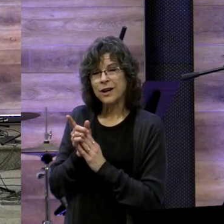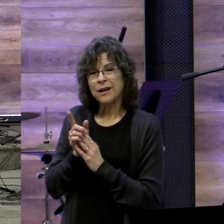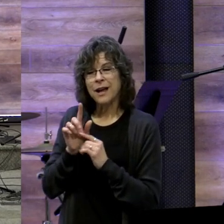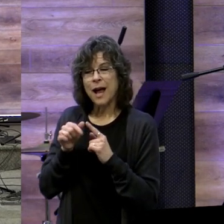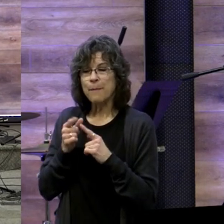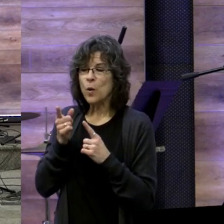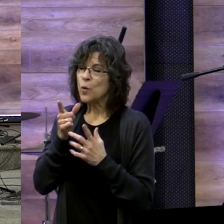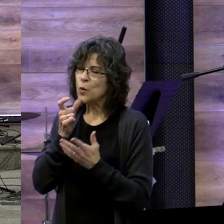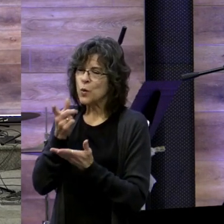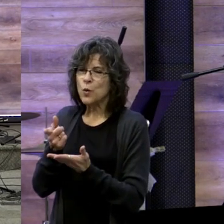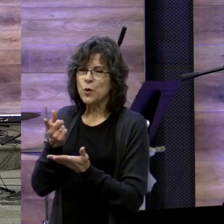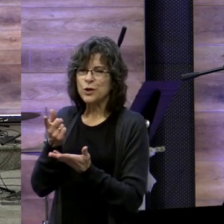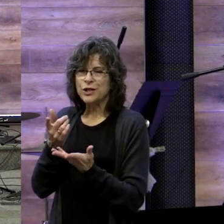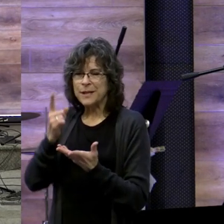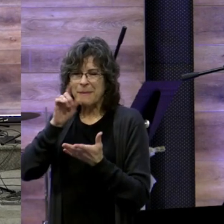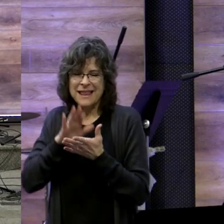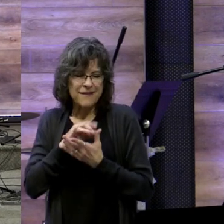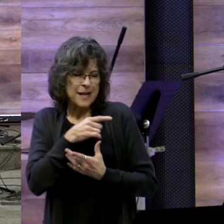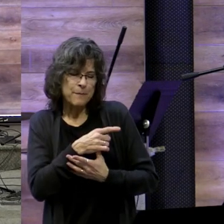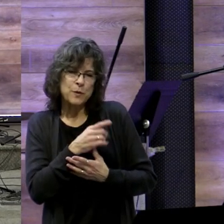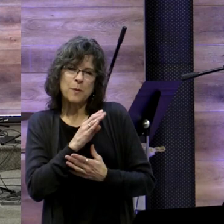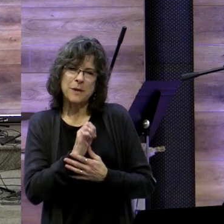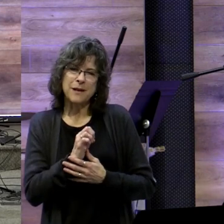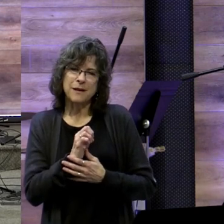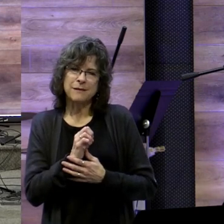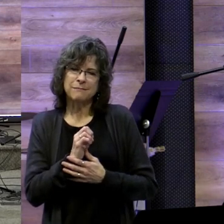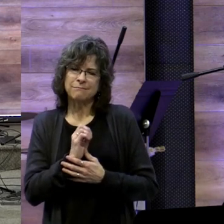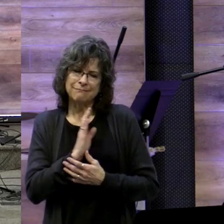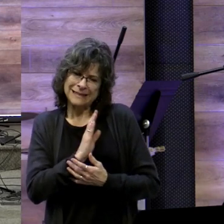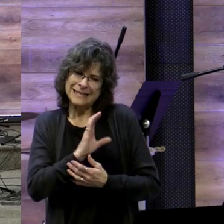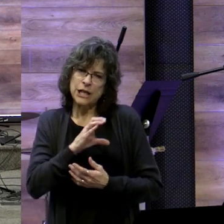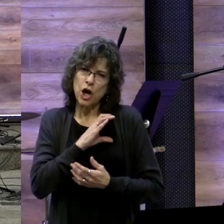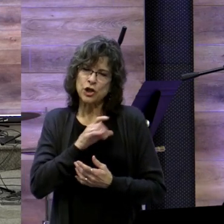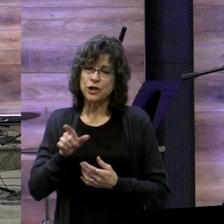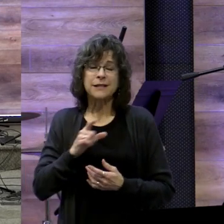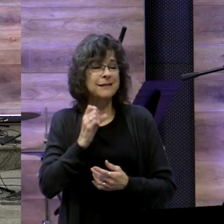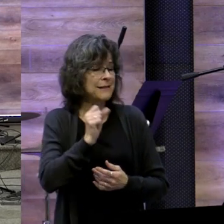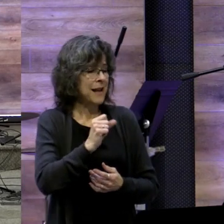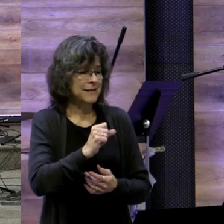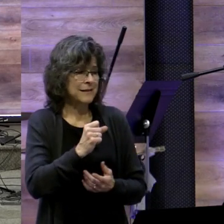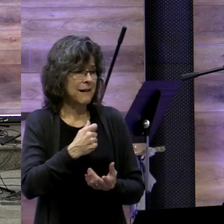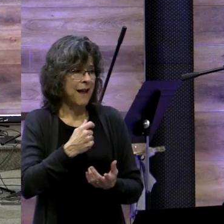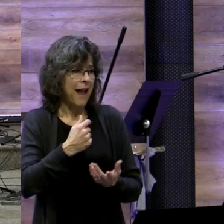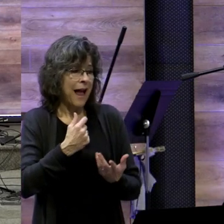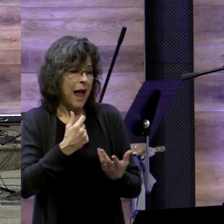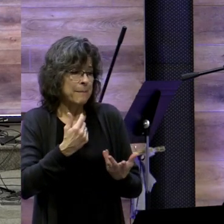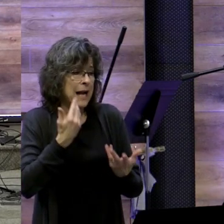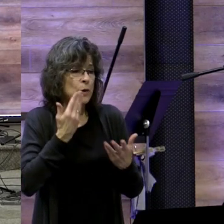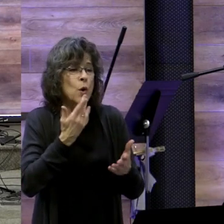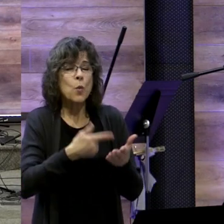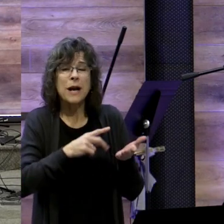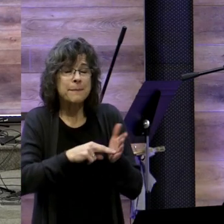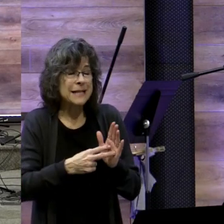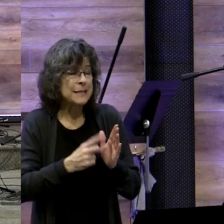his character. And she says, "Yes, Lord. I don't even know what that means, but yes, I believe."